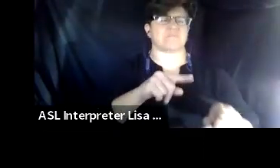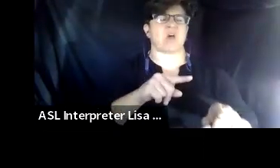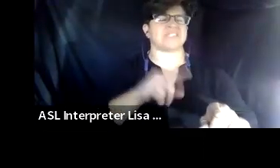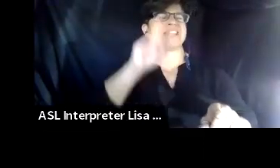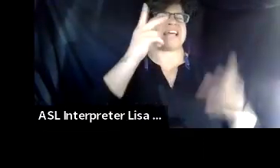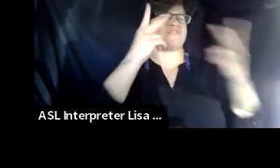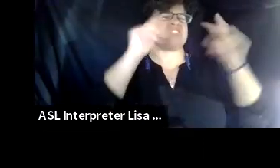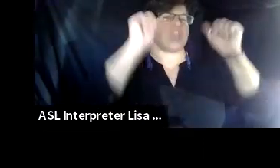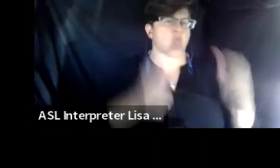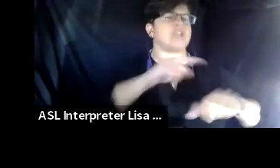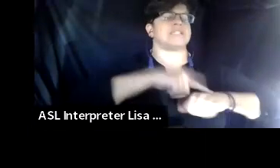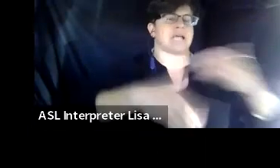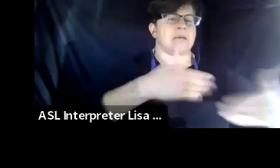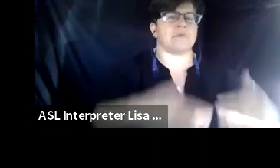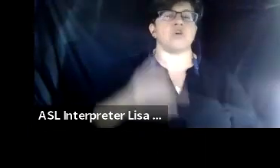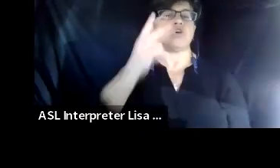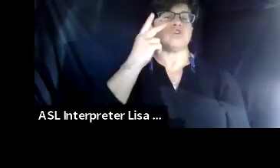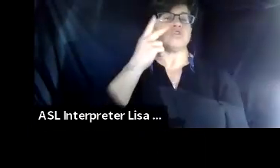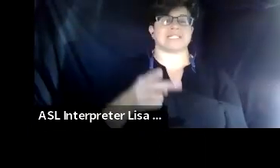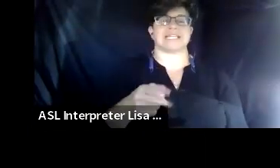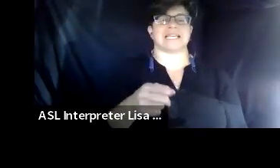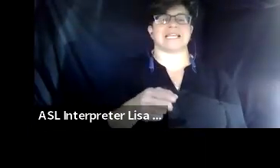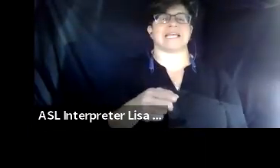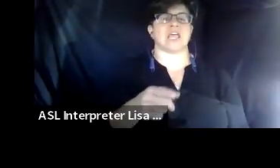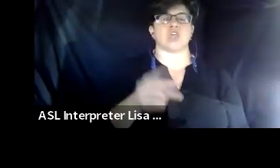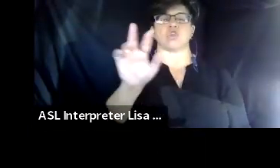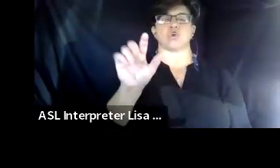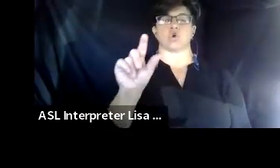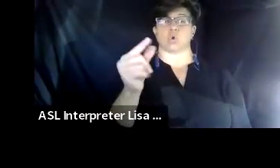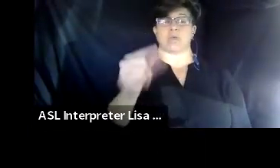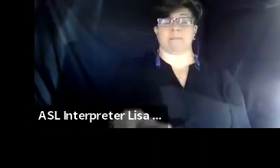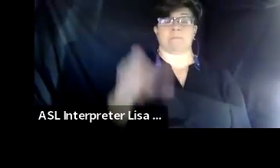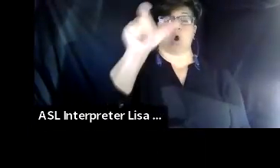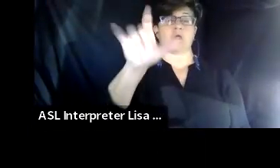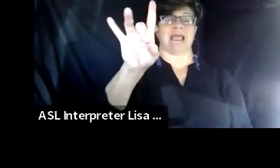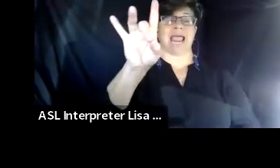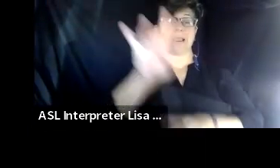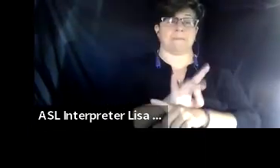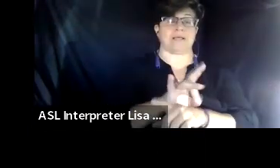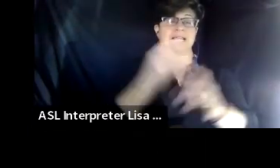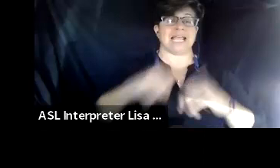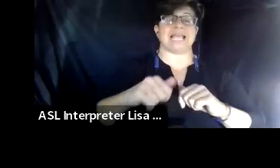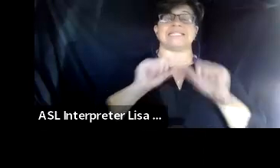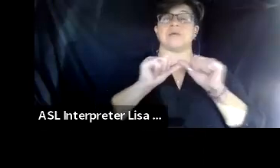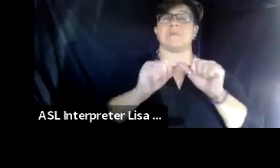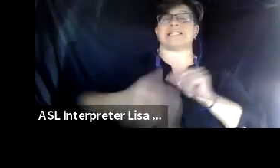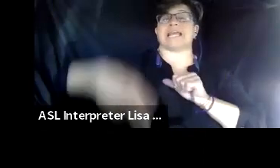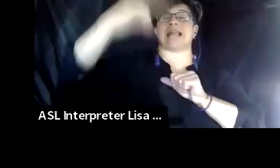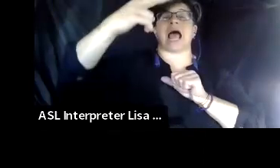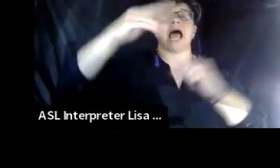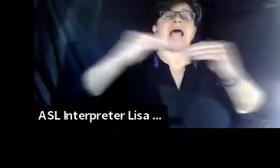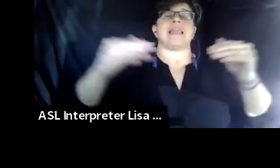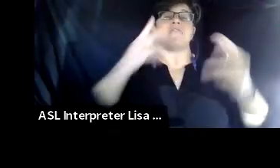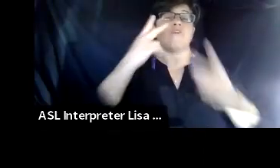treated knockout mice, which is the green bar at 8 months, they're still maintaining rather high level of visual acuity,